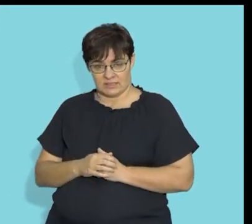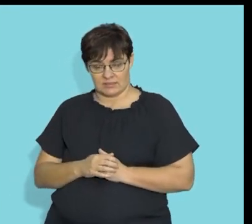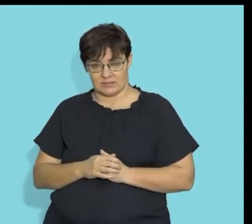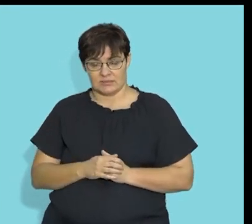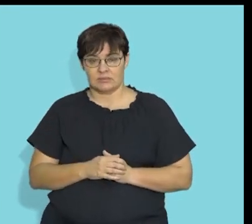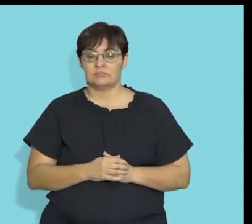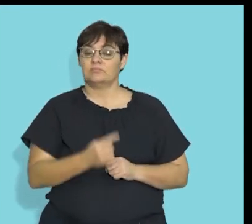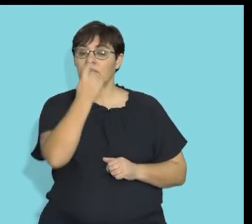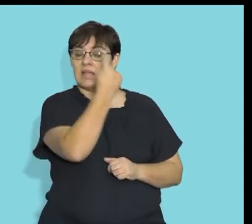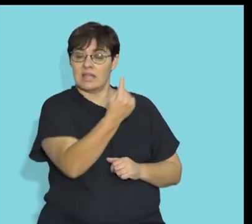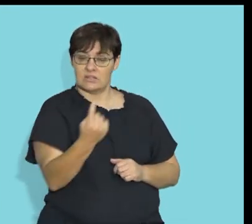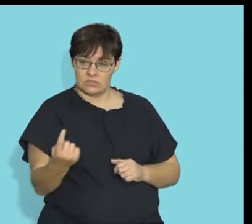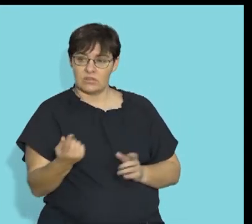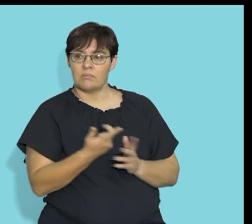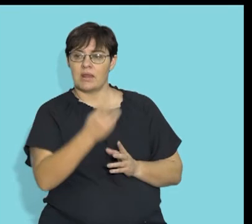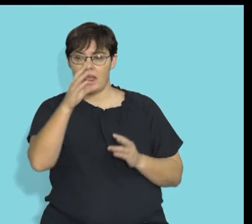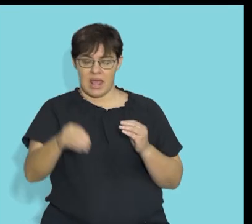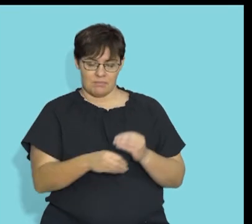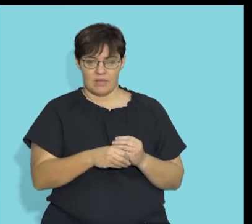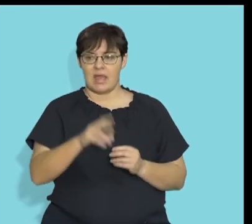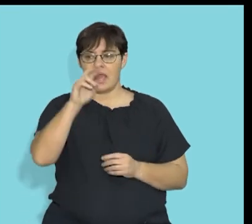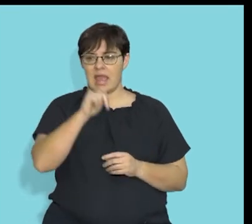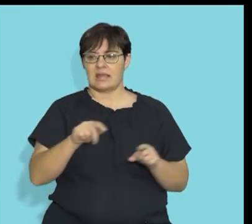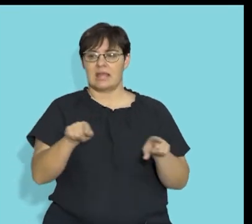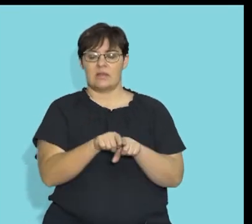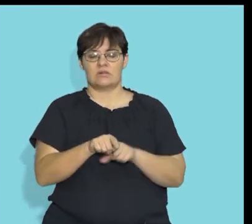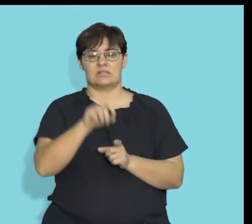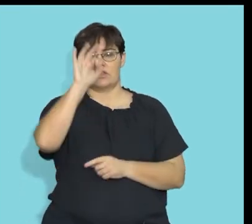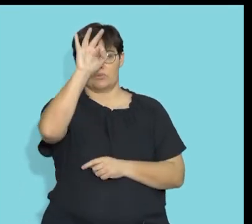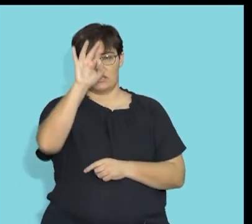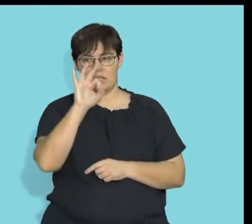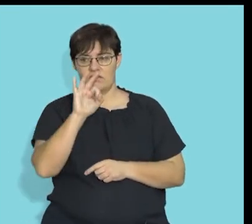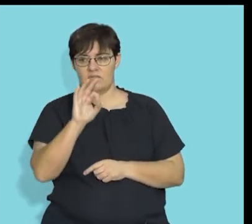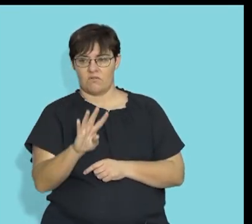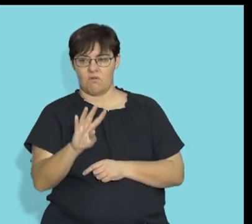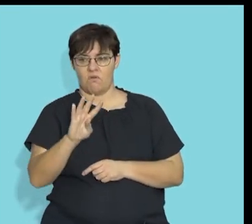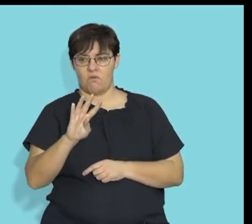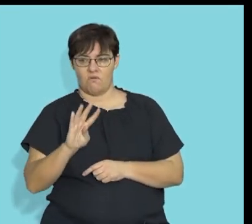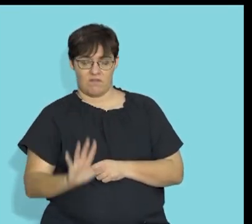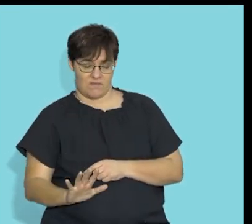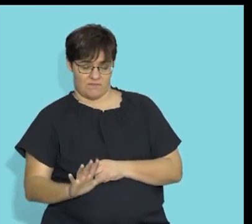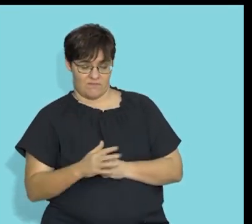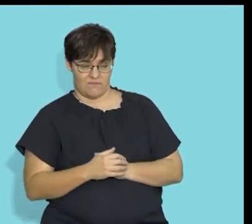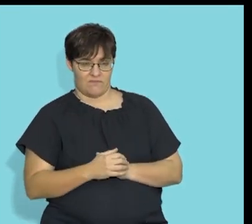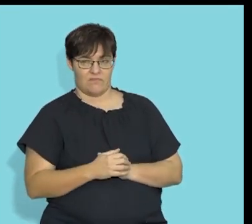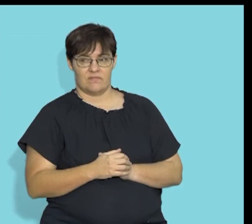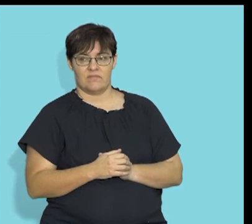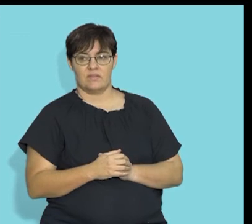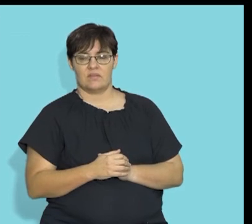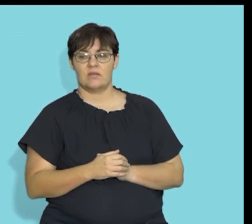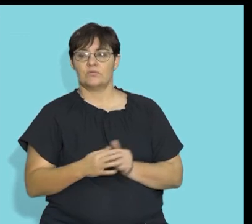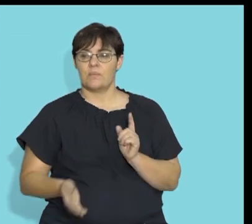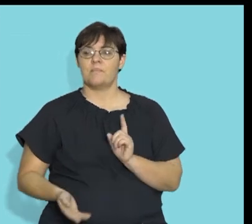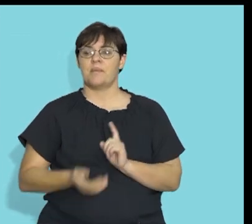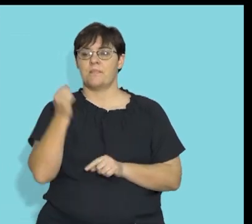is. So each time I'm going to substitute in n is equal to 3, n is equal to 4, and n is equal